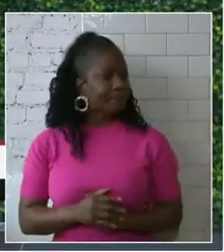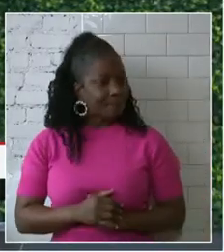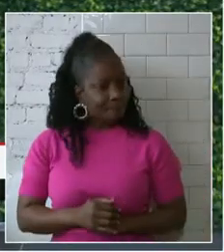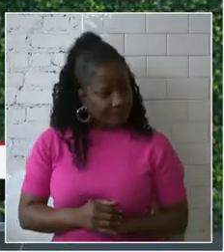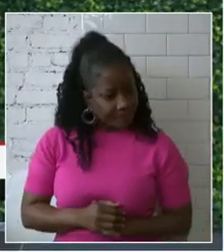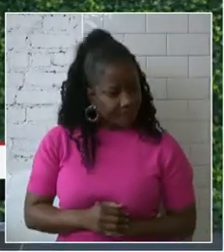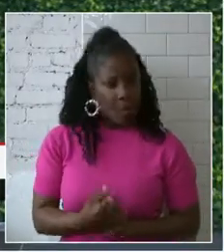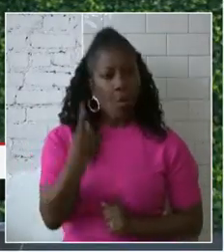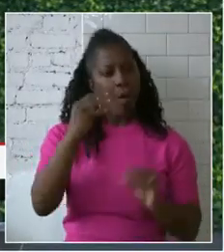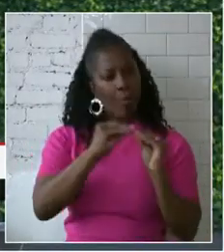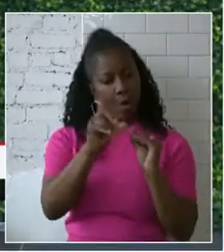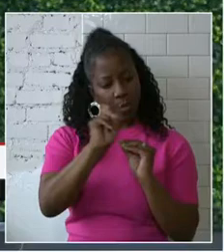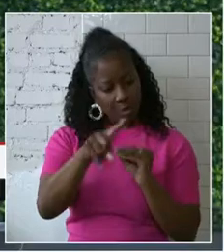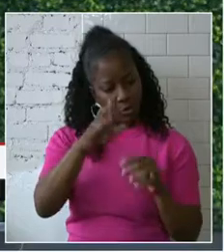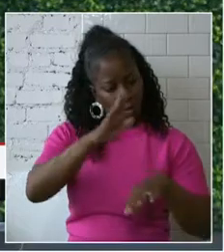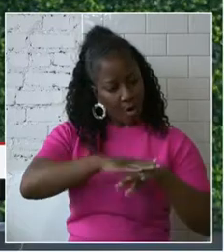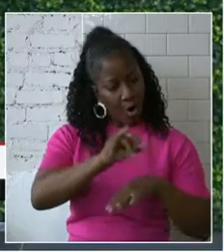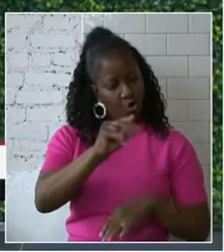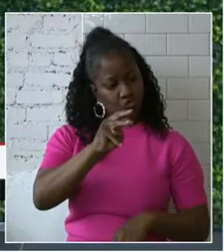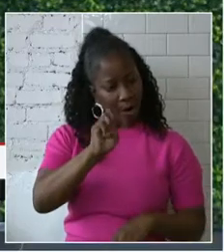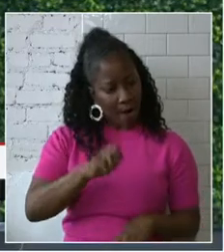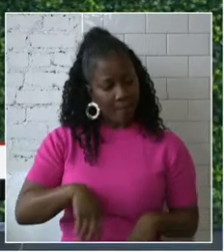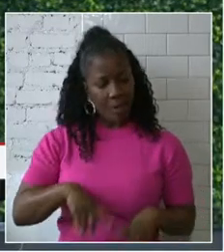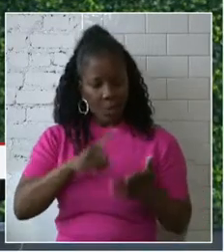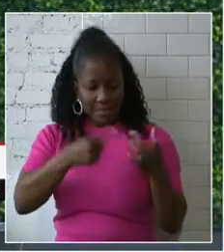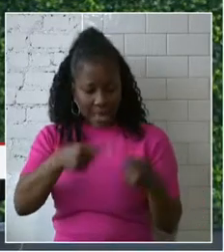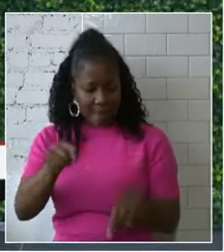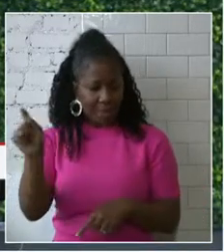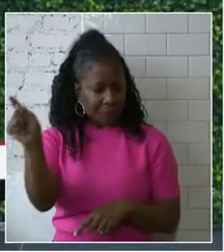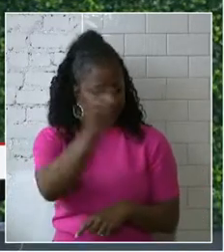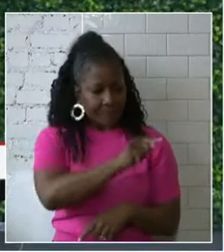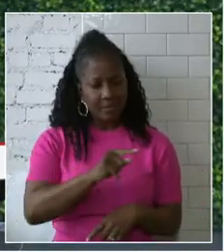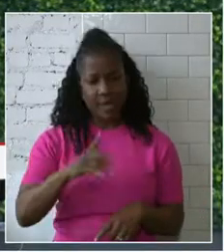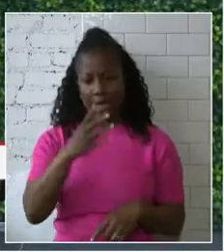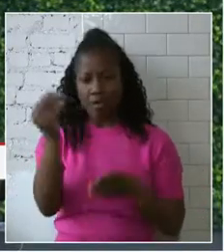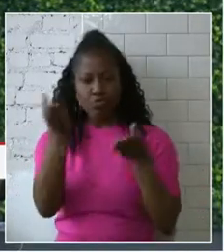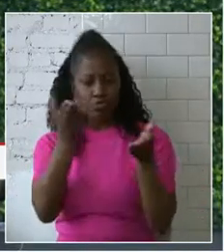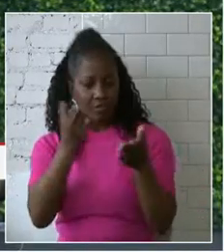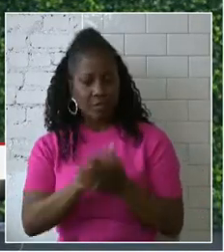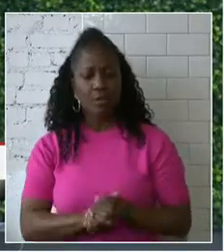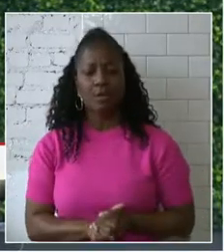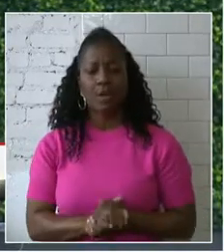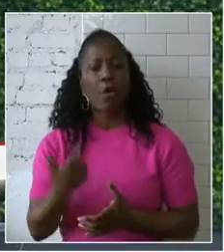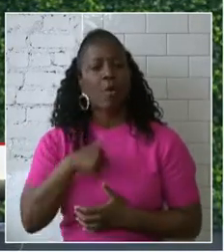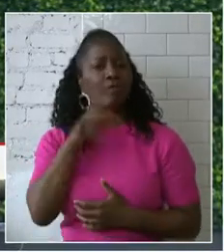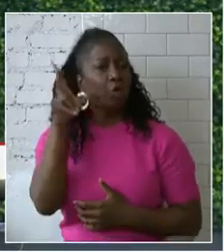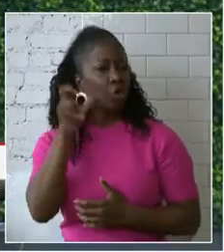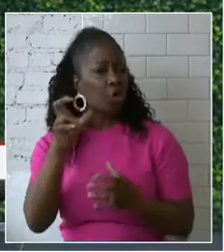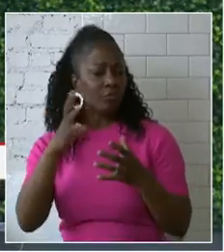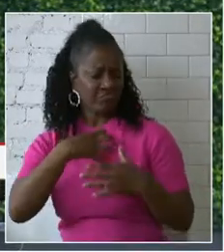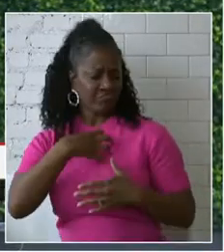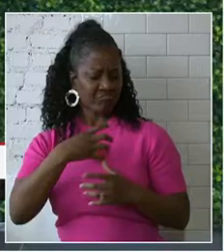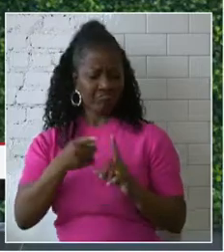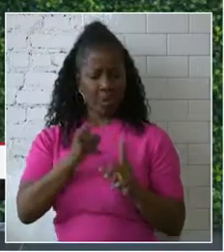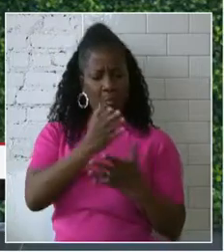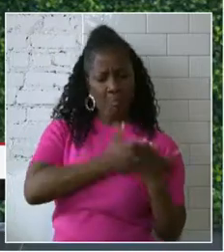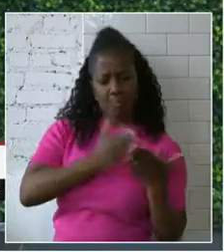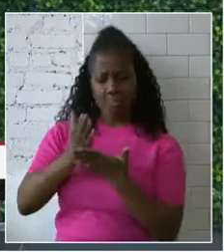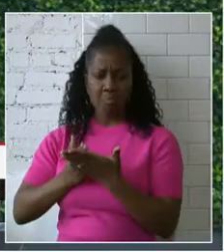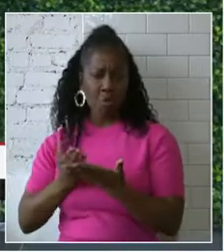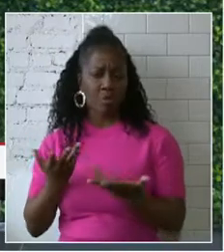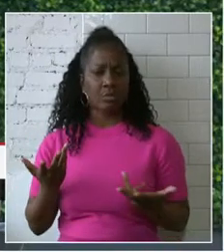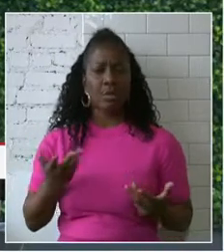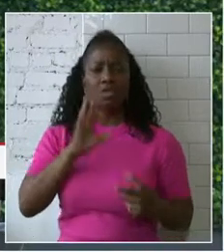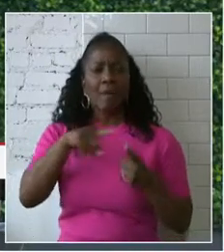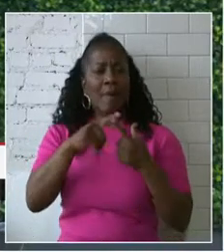One more question on the crime, what's going on, and the services to people. We've heard complaints on both sides when it comes to maybe activists